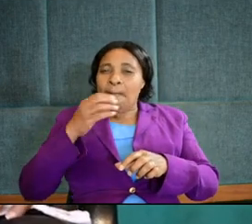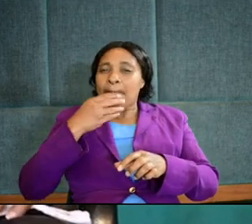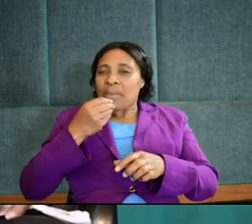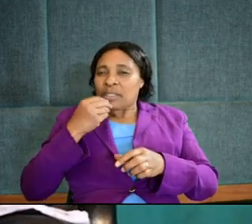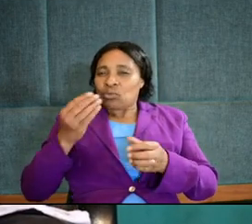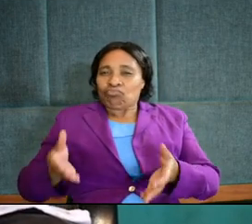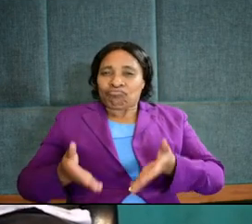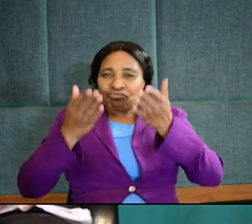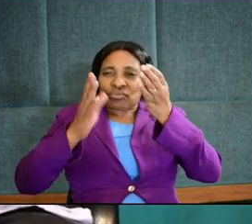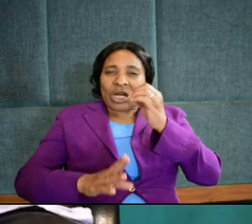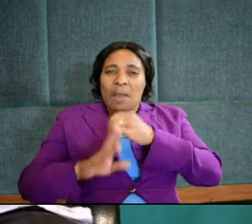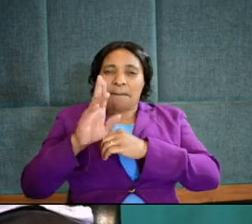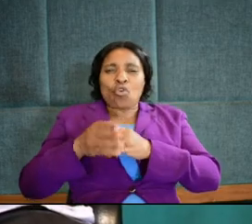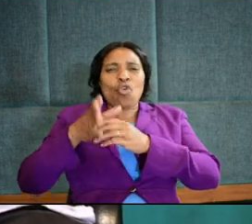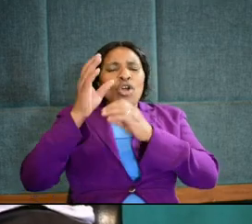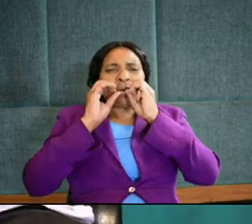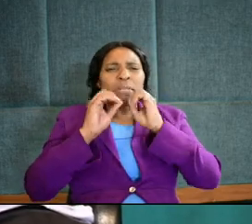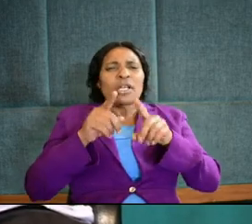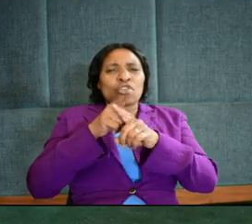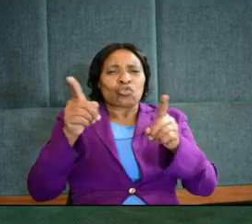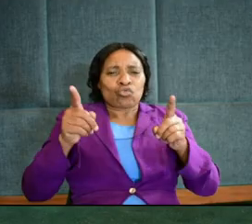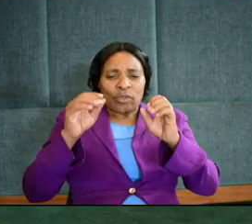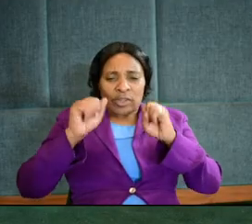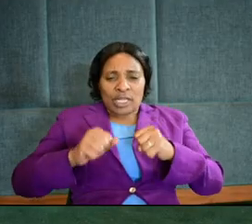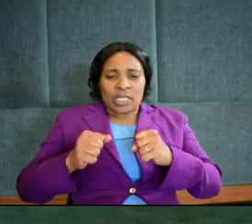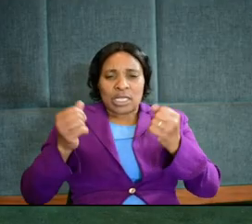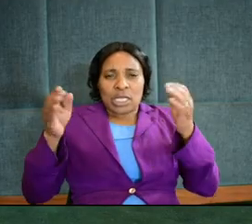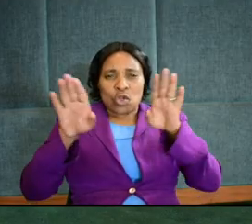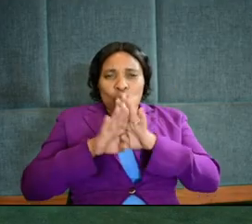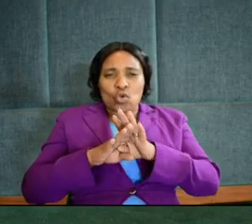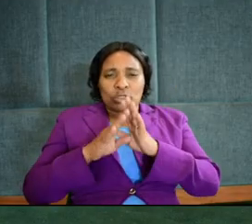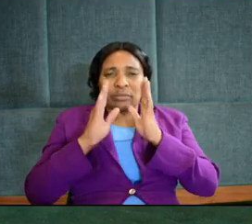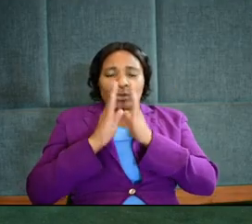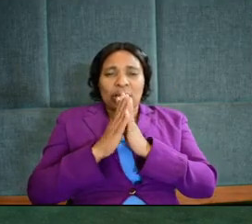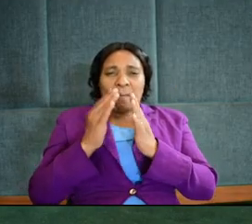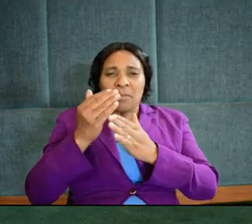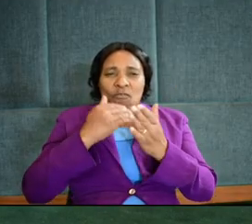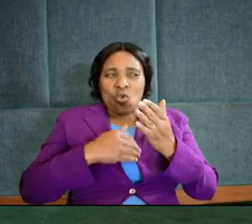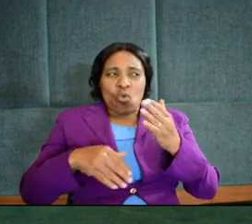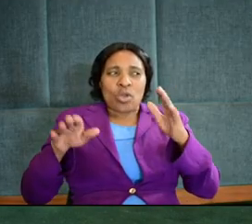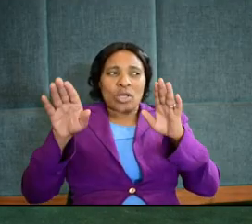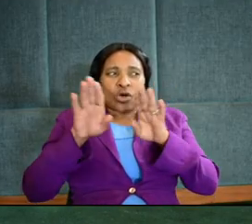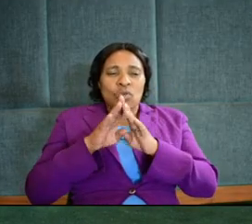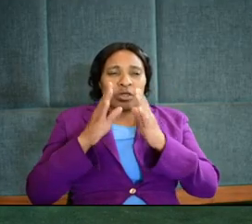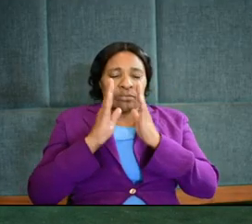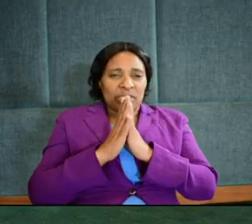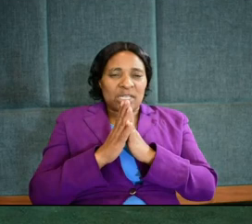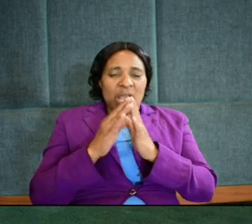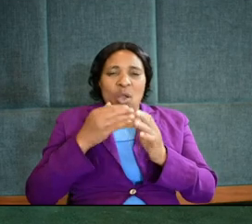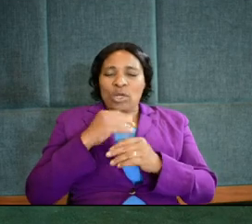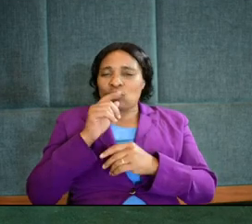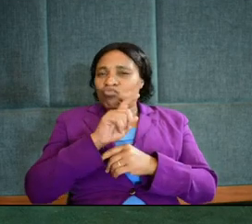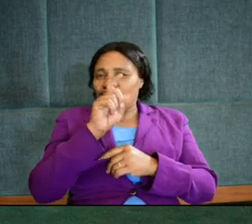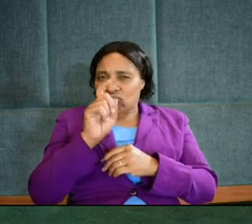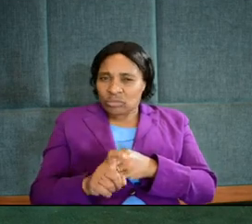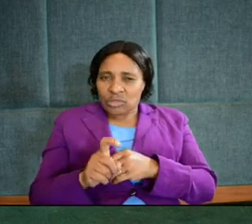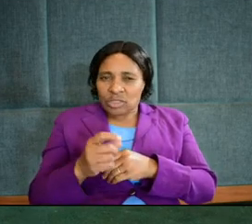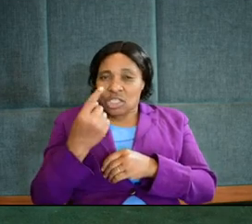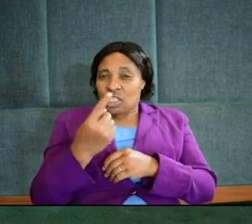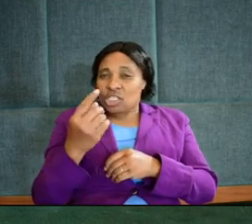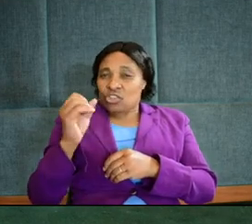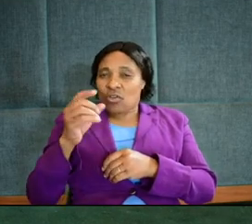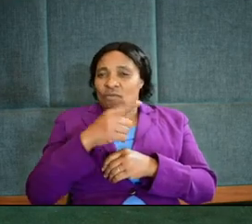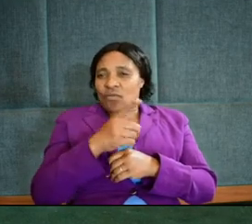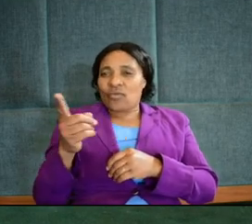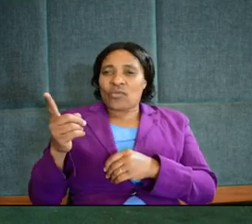bless you guys. We'll conclude with a prayer from Finley. Just before we conclude, I'd like to pose this question to each one of